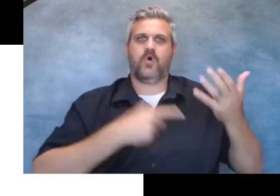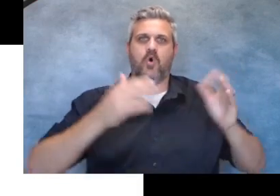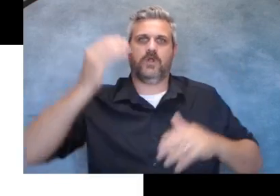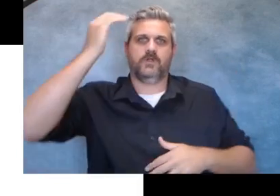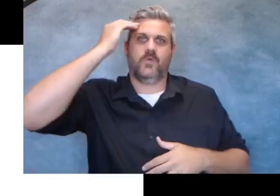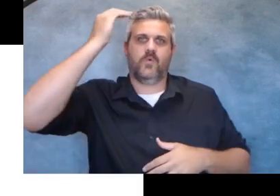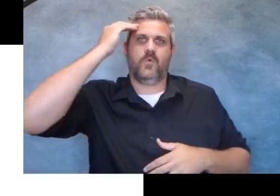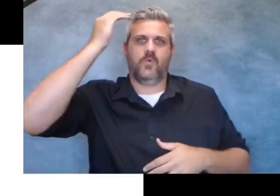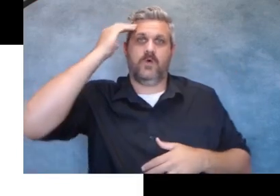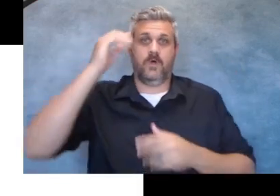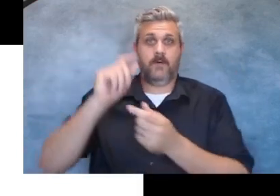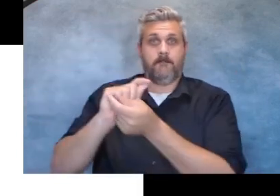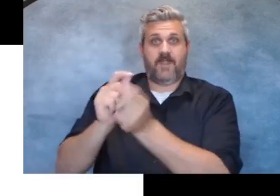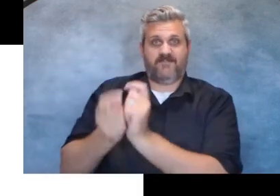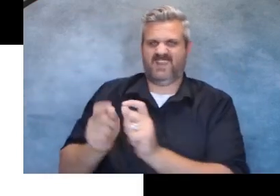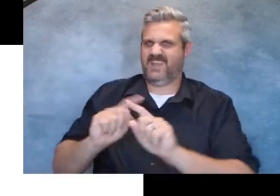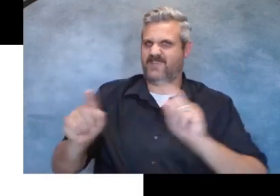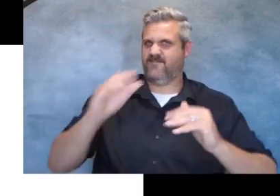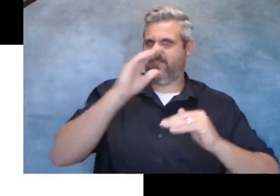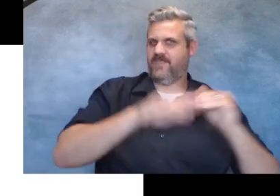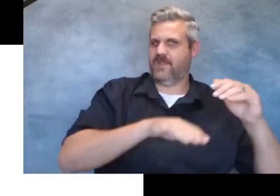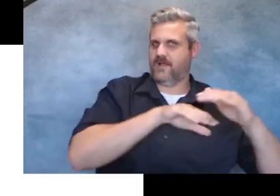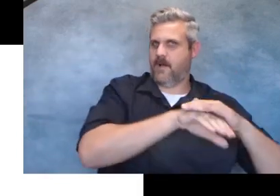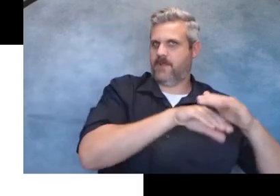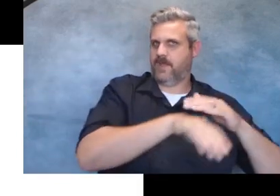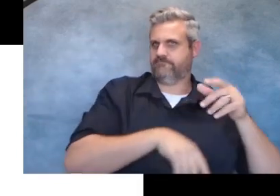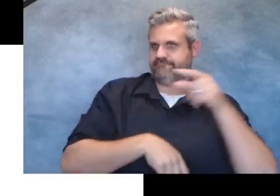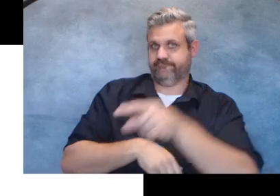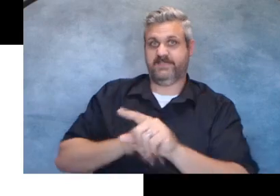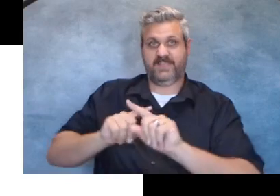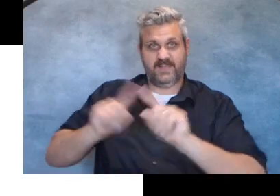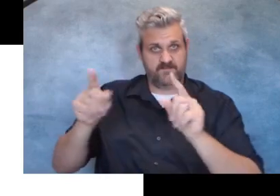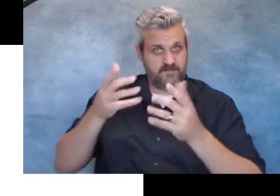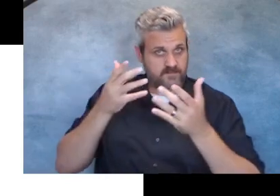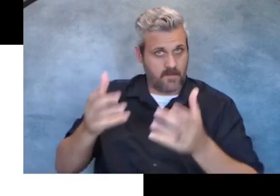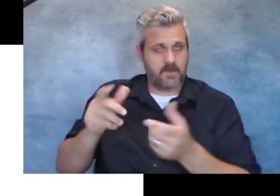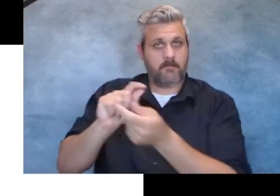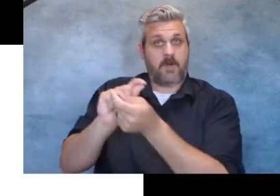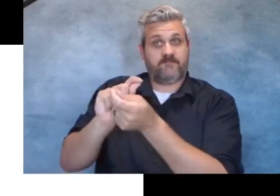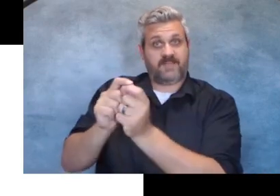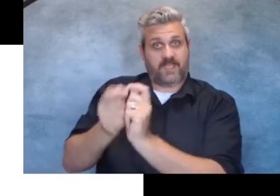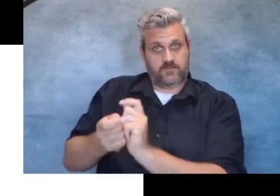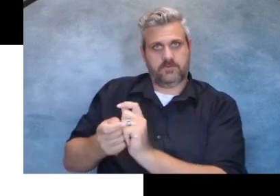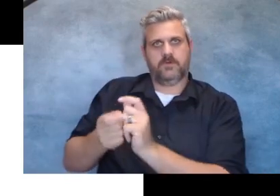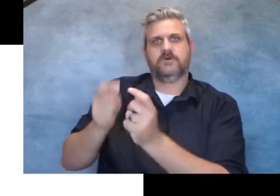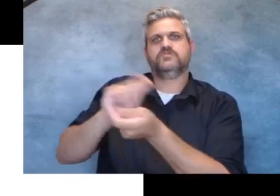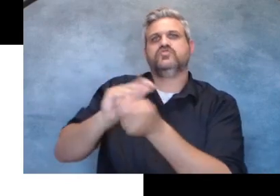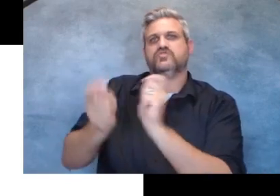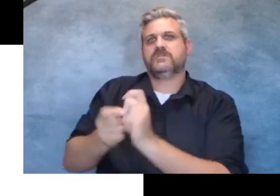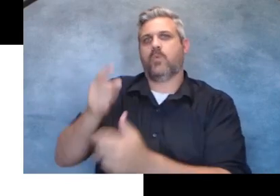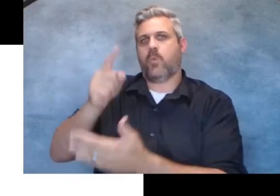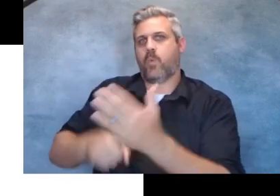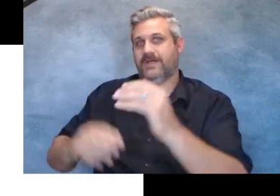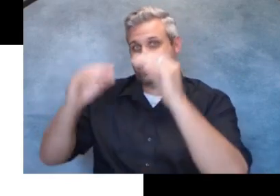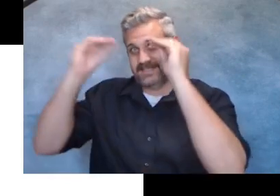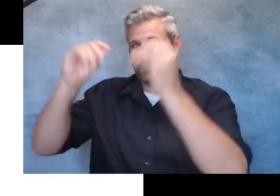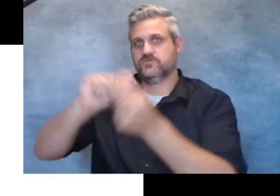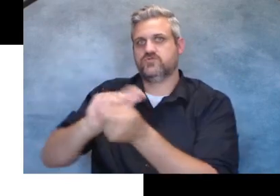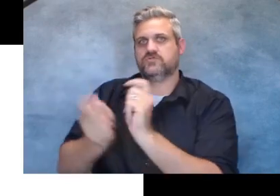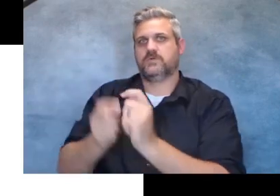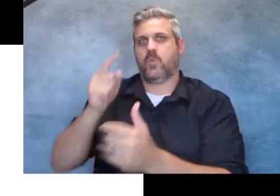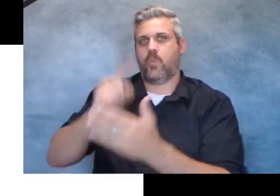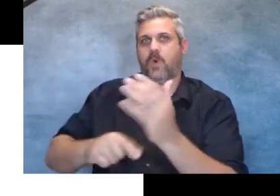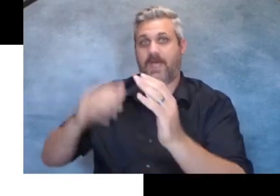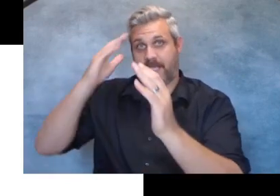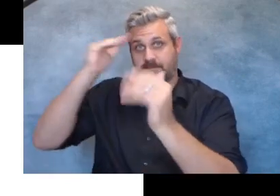knows. A modification is different from an accommodation in that a modification changes what a student is taught or expected to